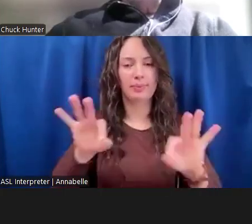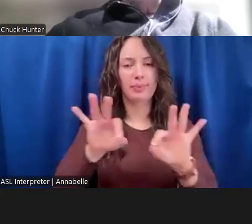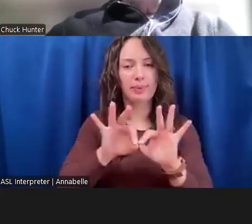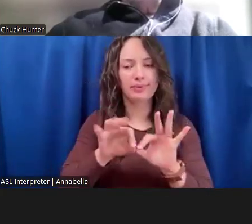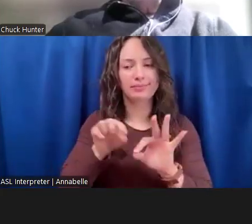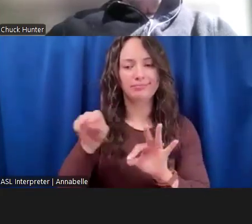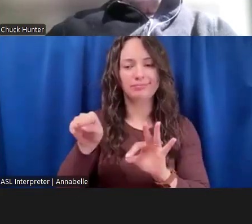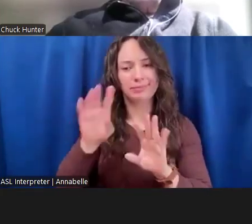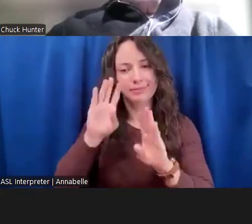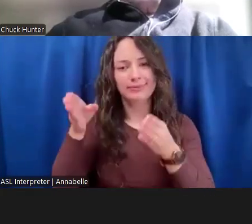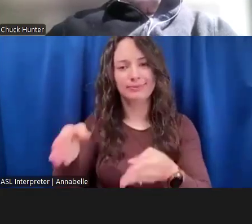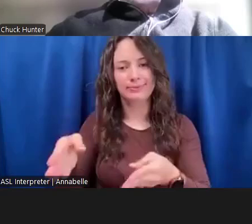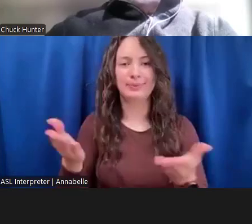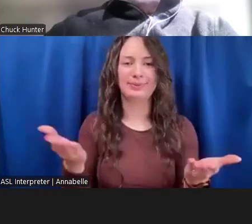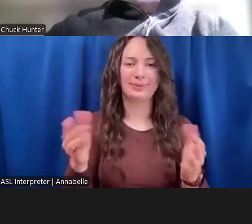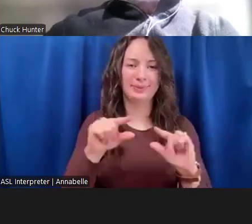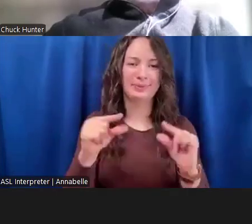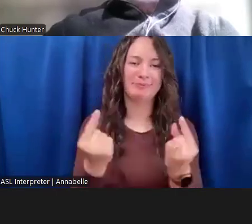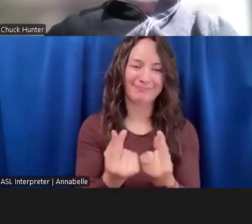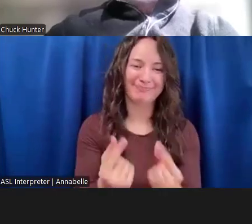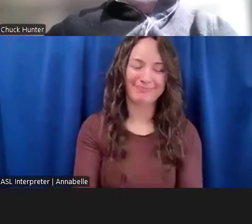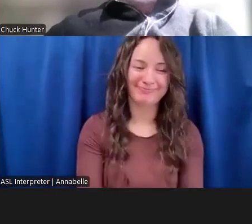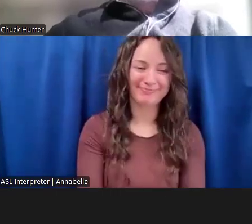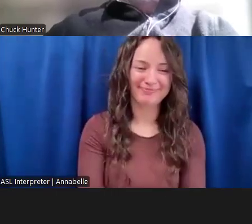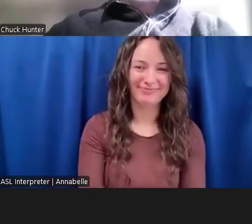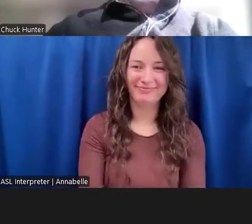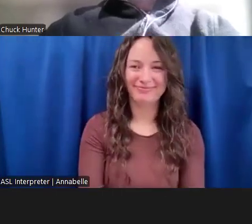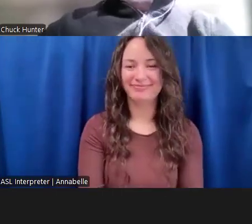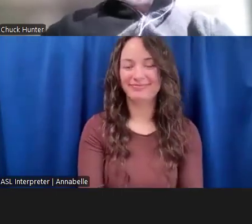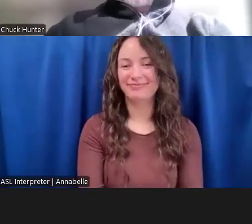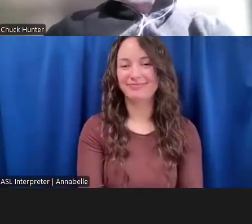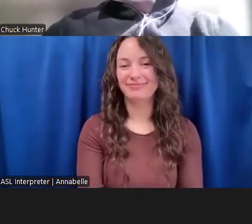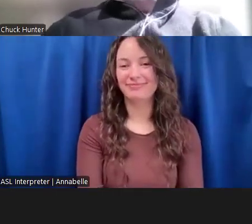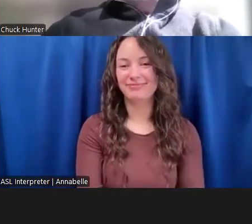this group. I could follow up on that.